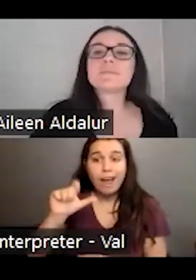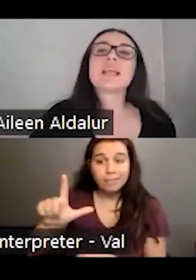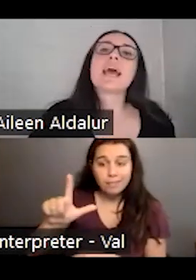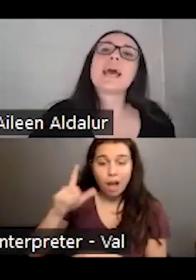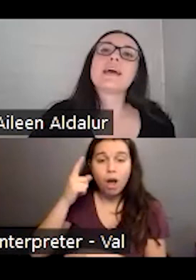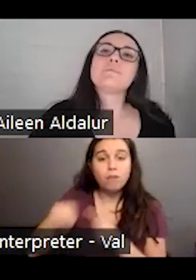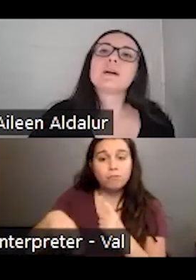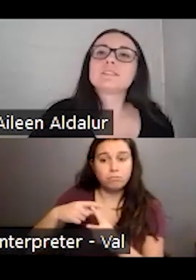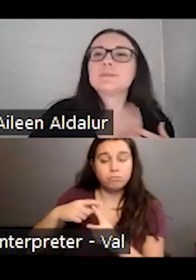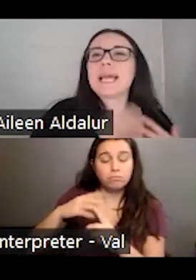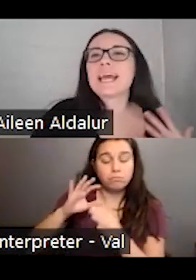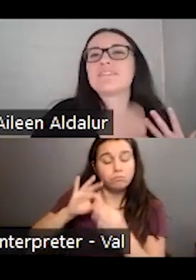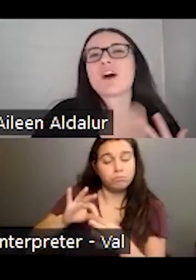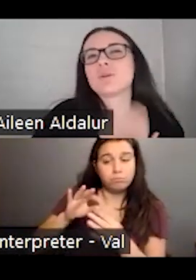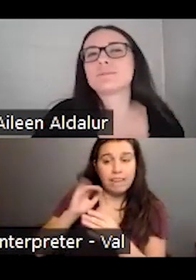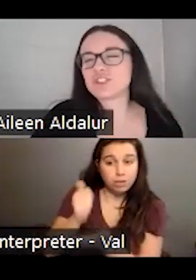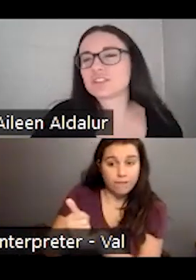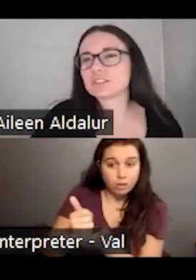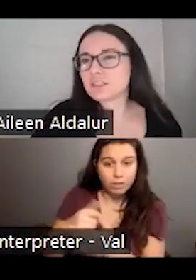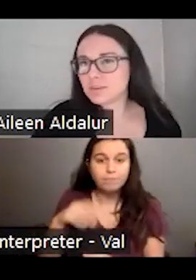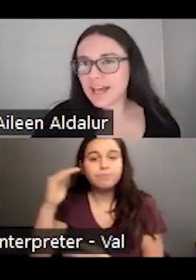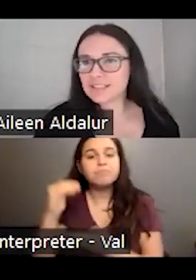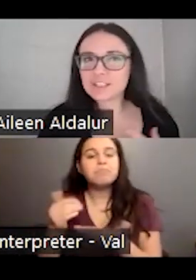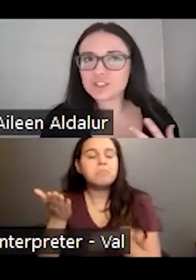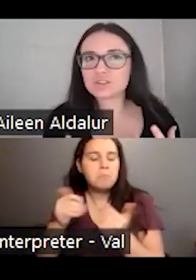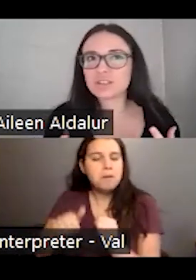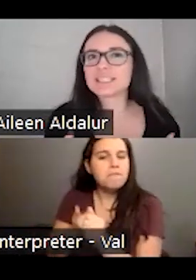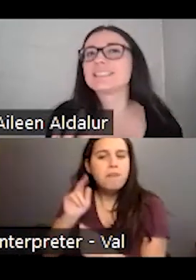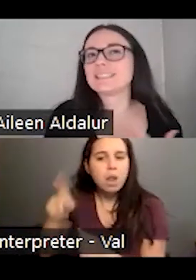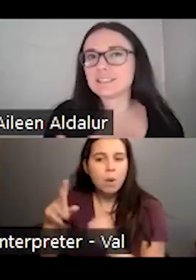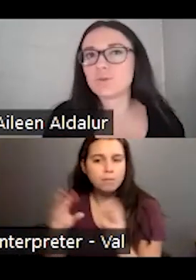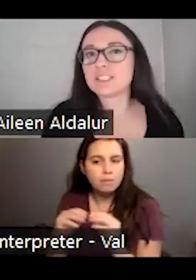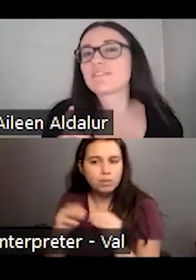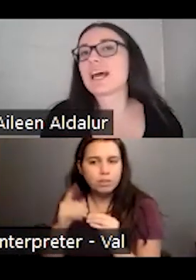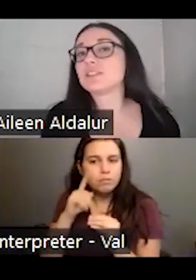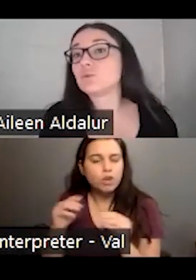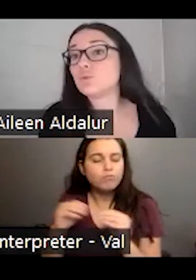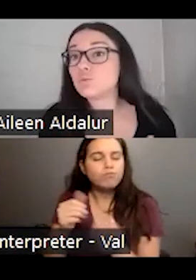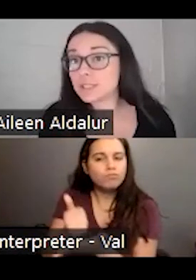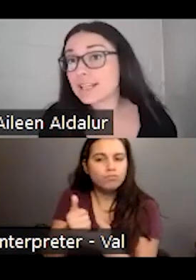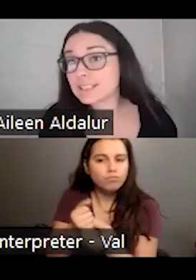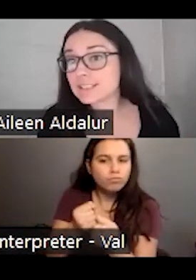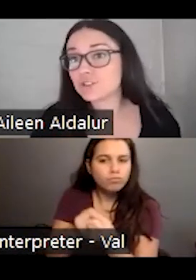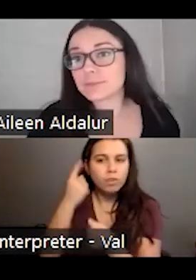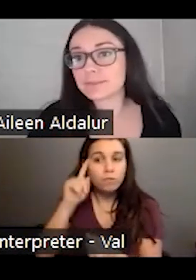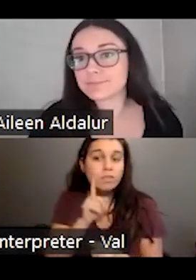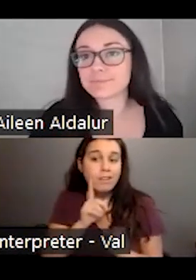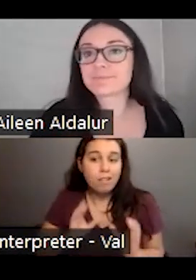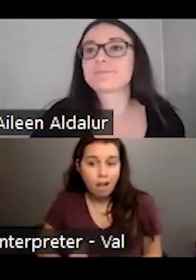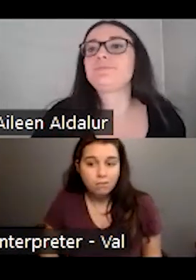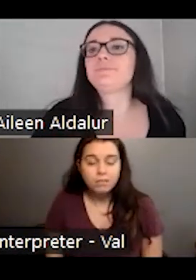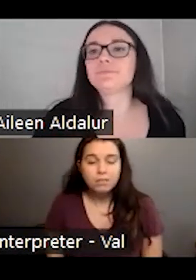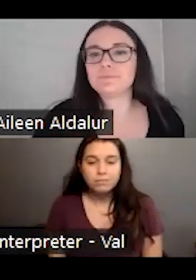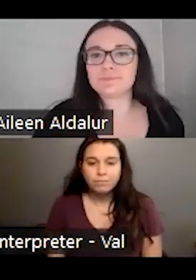materials, and possibly adding a follow-up session to provide additional assistance with deaf clients who would like to seek treatment.